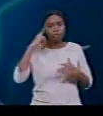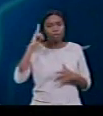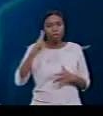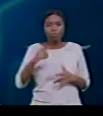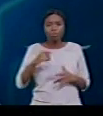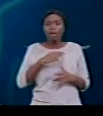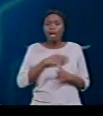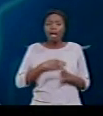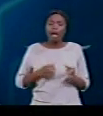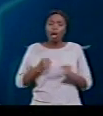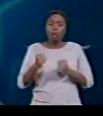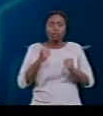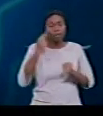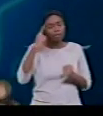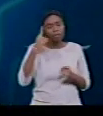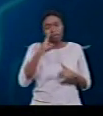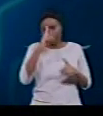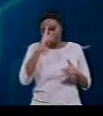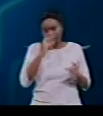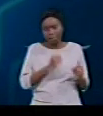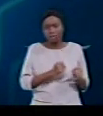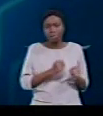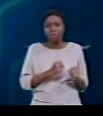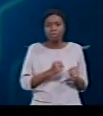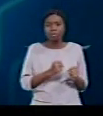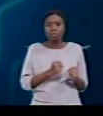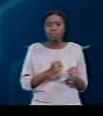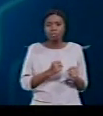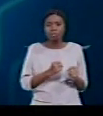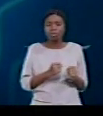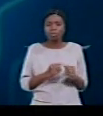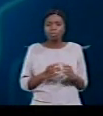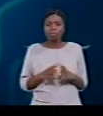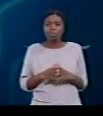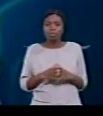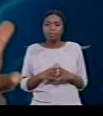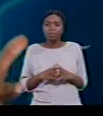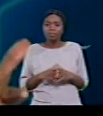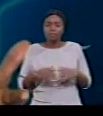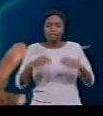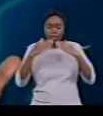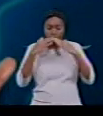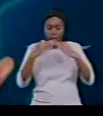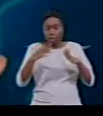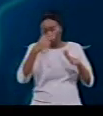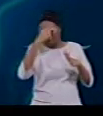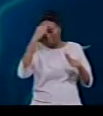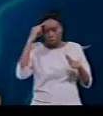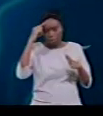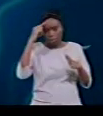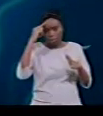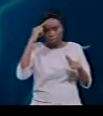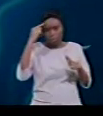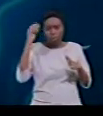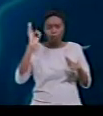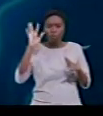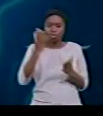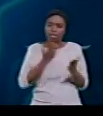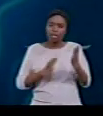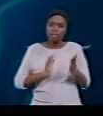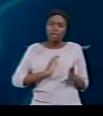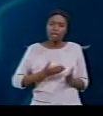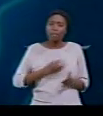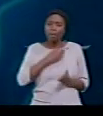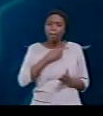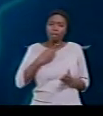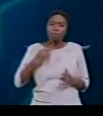faith. We trust you because they are in control. Thank you for your servants. Our pastor, continue